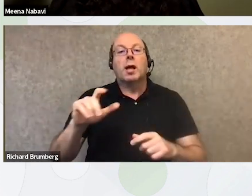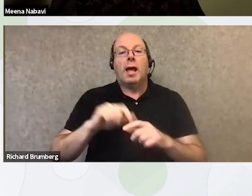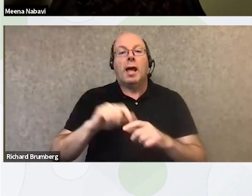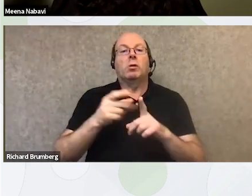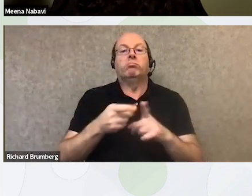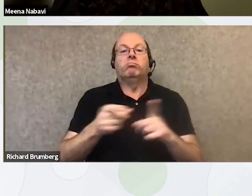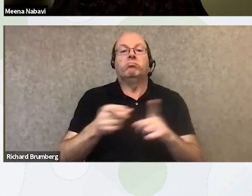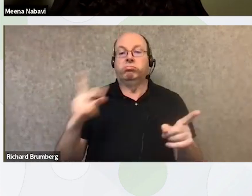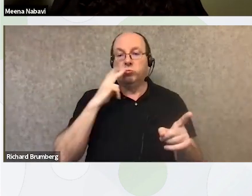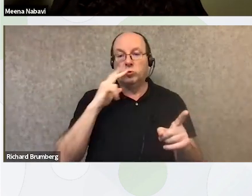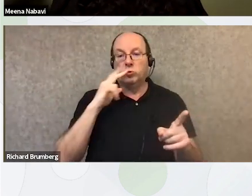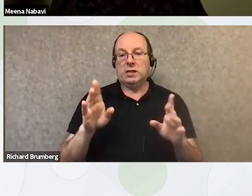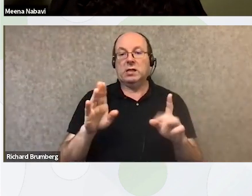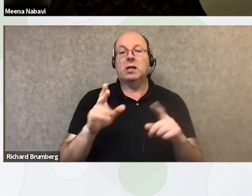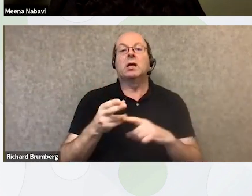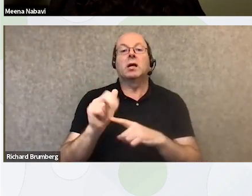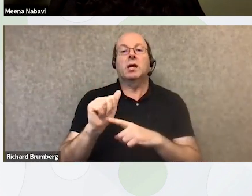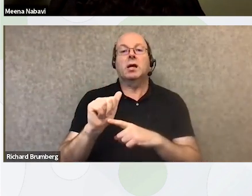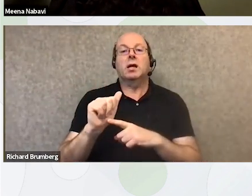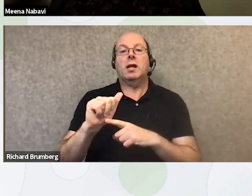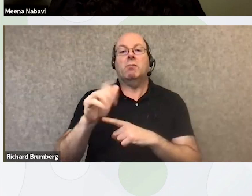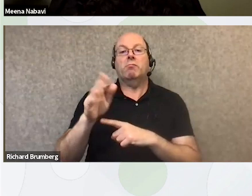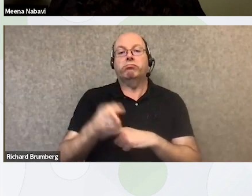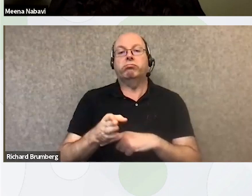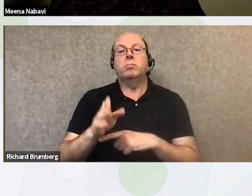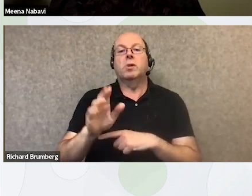uab.edu/ARC-IPC, or you can also email us at